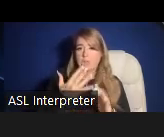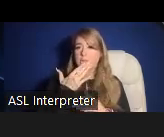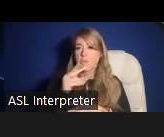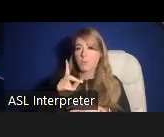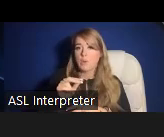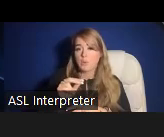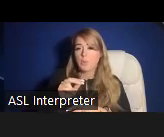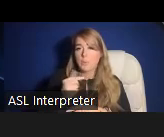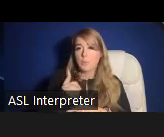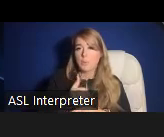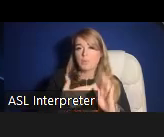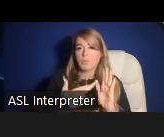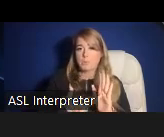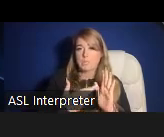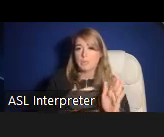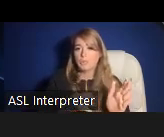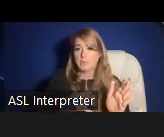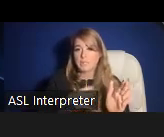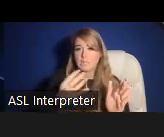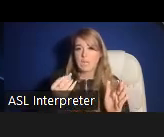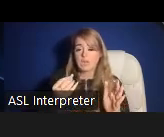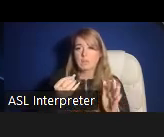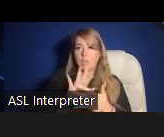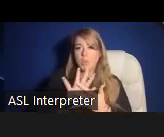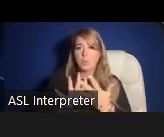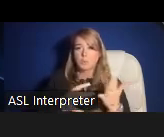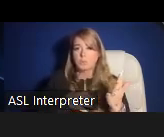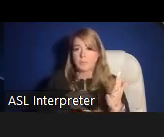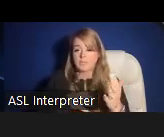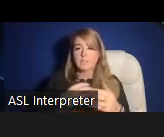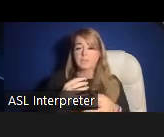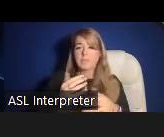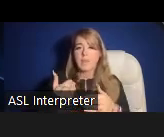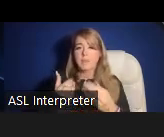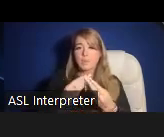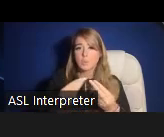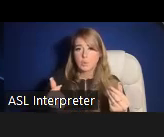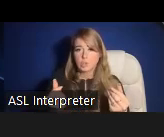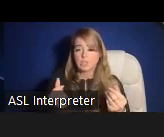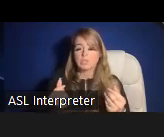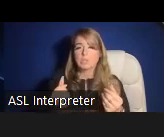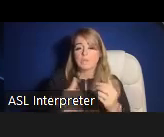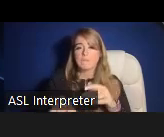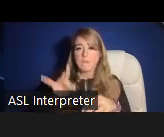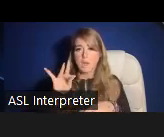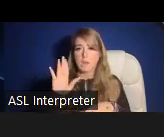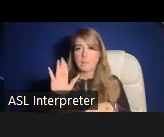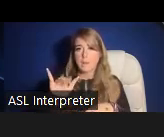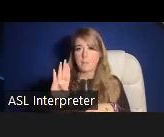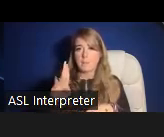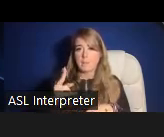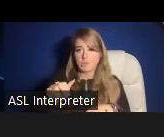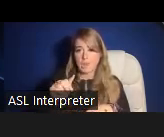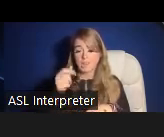we represent those grievances, and that those grievances are having solutions found by the BHA,